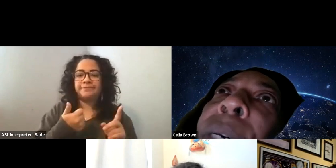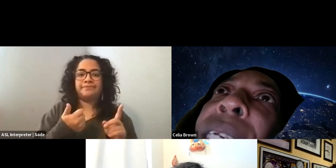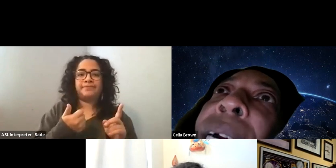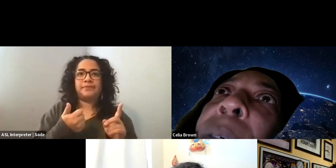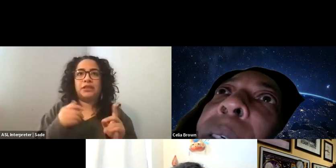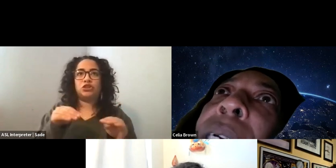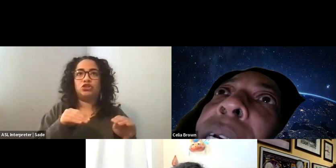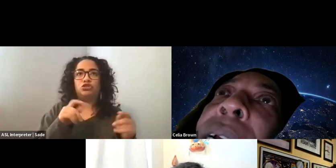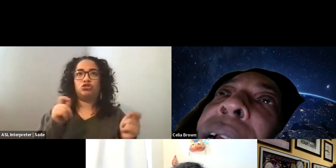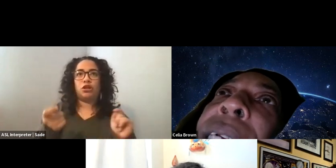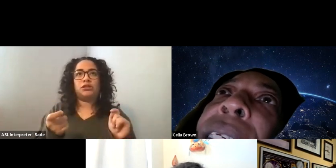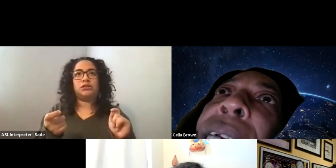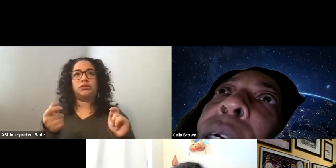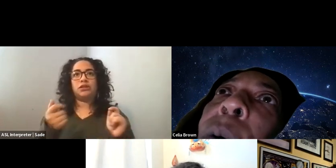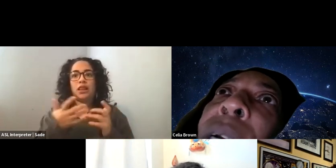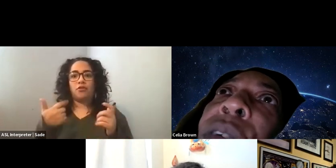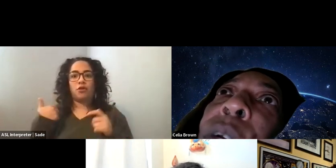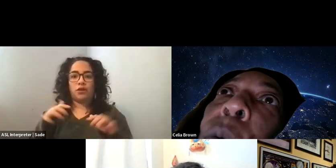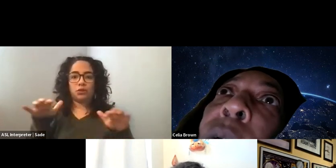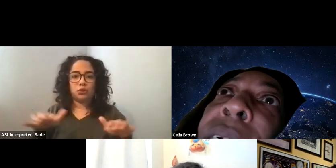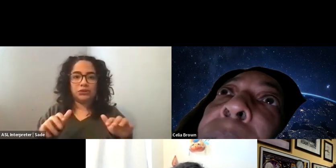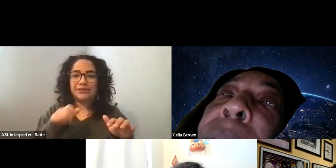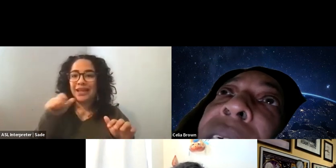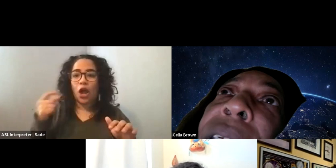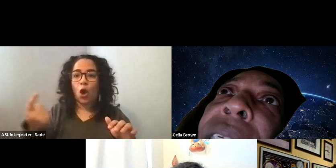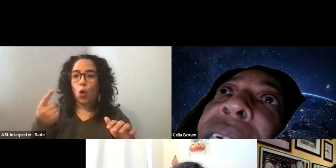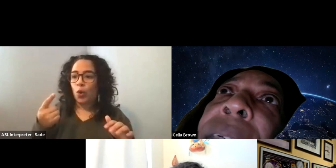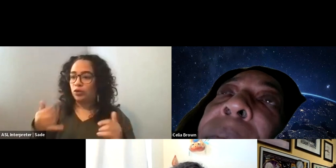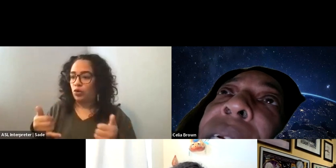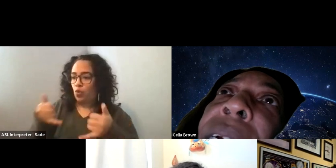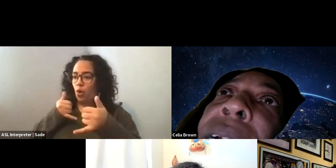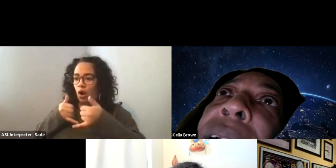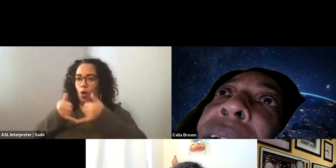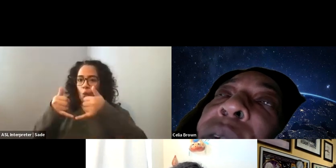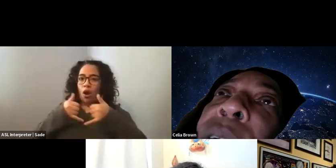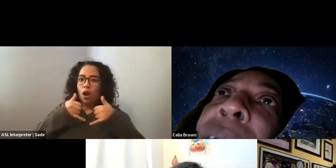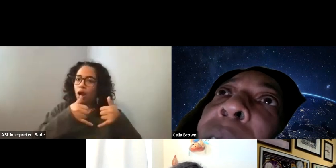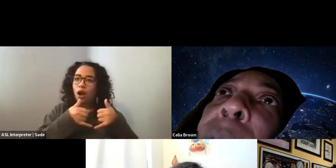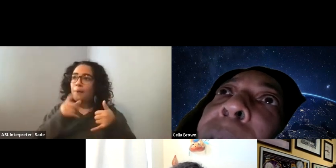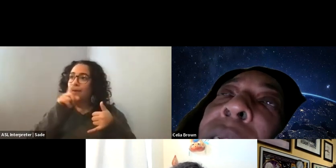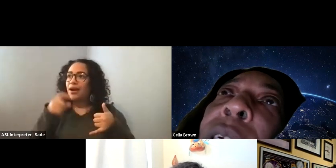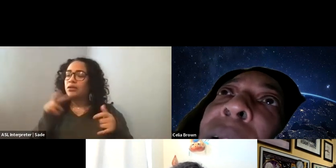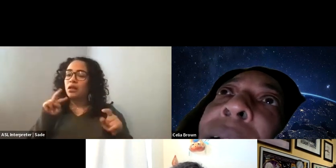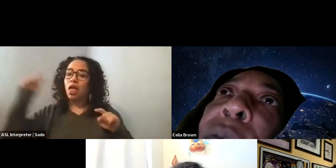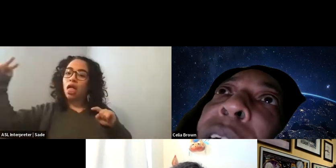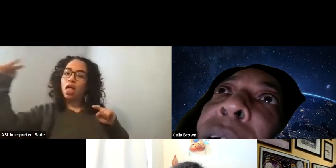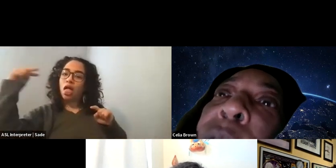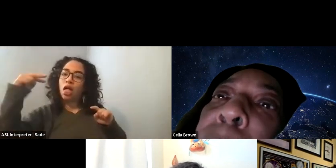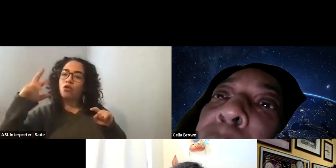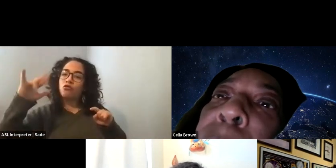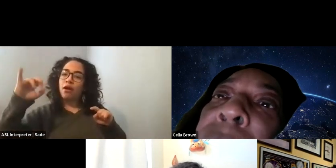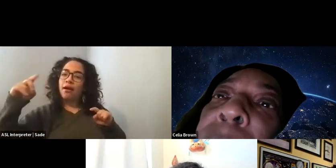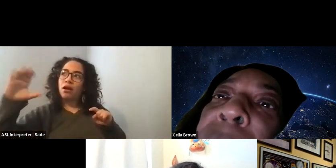we're doing now. And it's not always rewarded because it's seen as radical, but you know, we have the